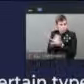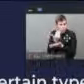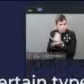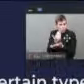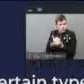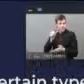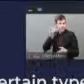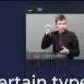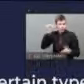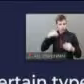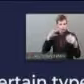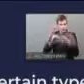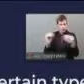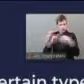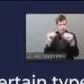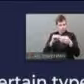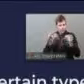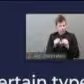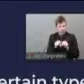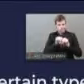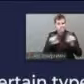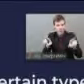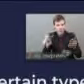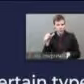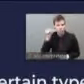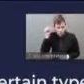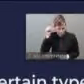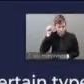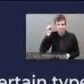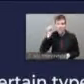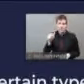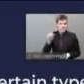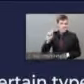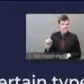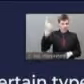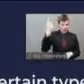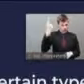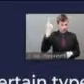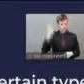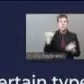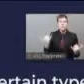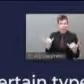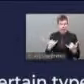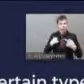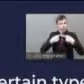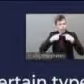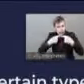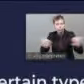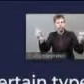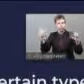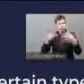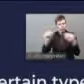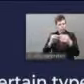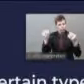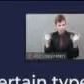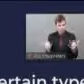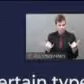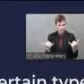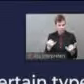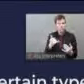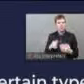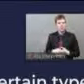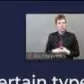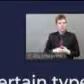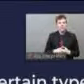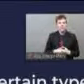been in effect since yesterday, because of course we do that 2-week update to the New Mexico map, and we can